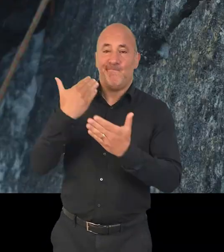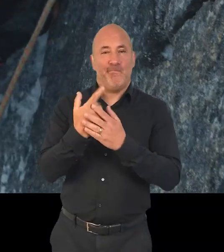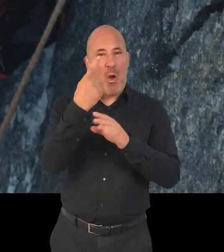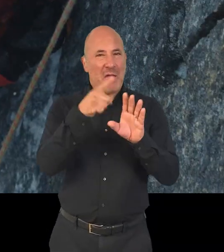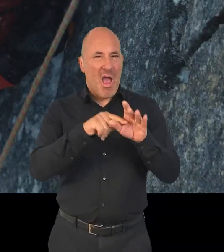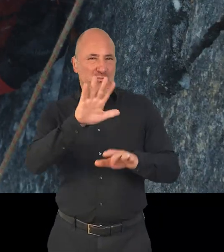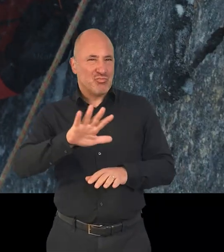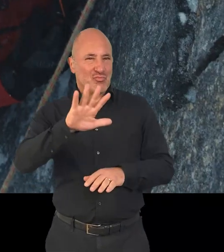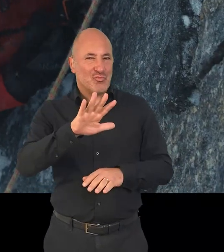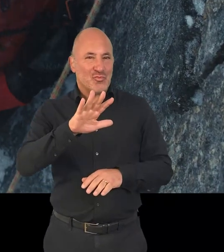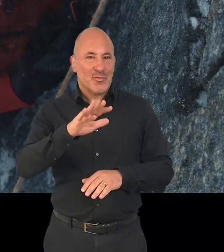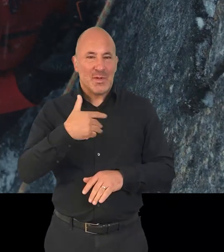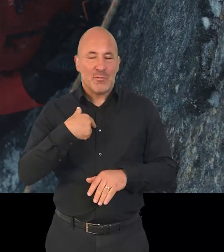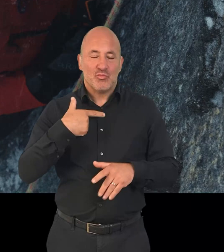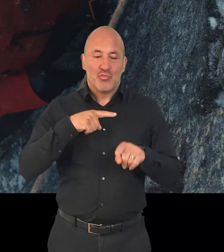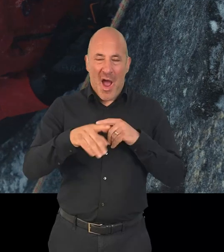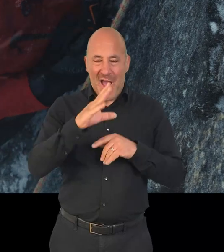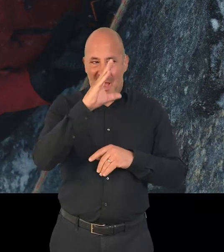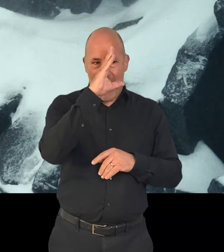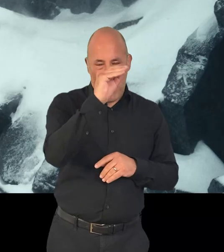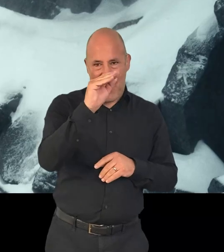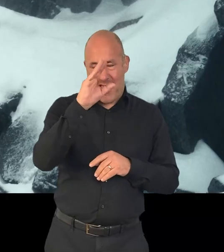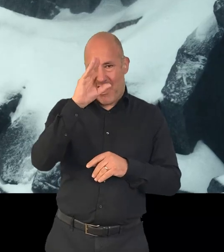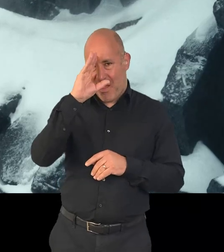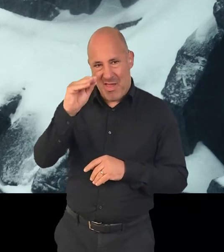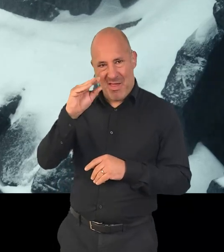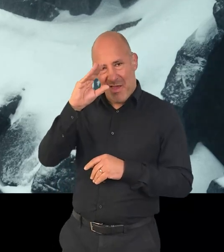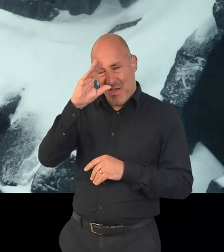Over the last year or so, I've actually made more of an effort to tell people.